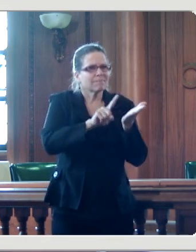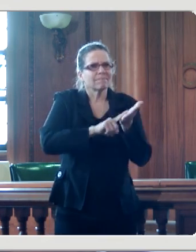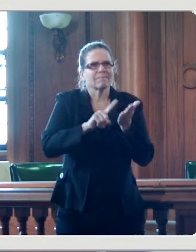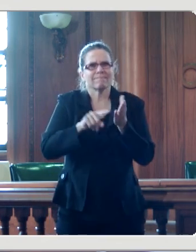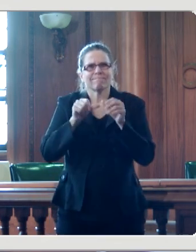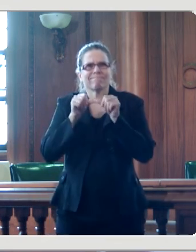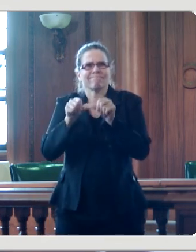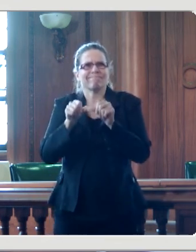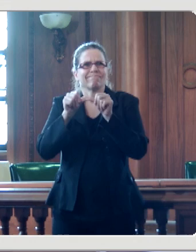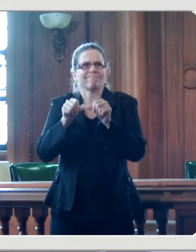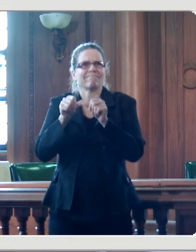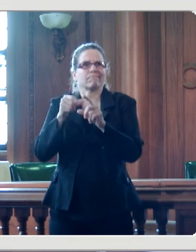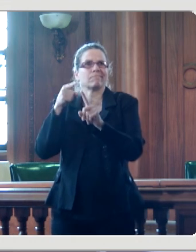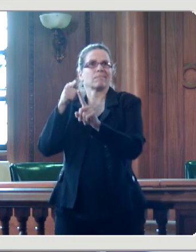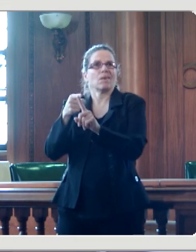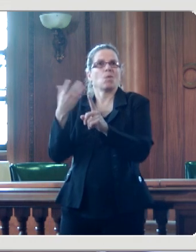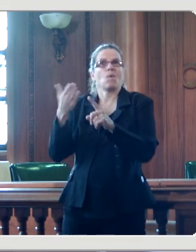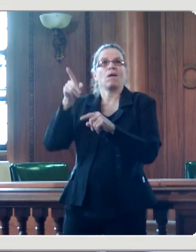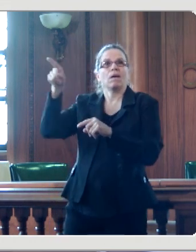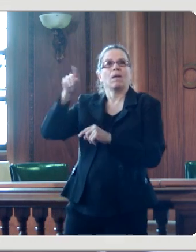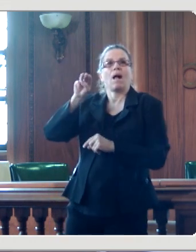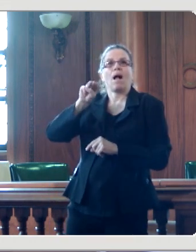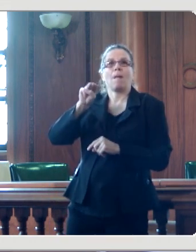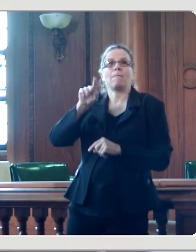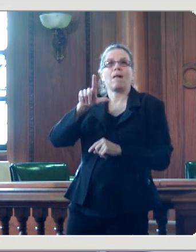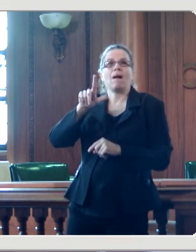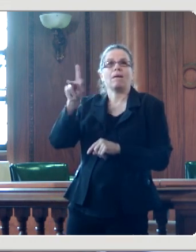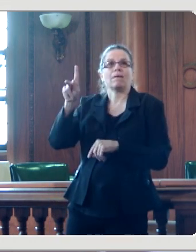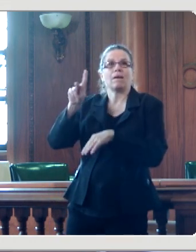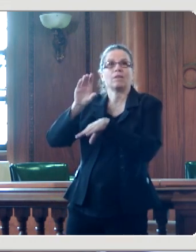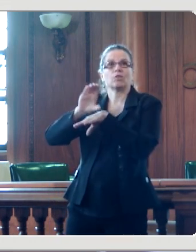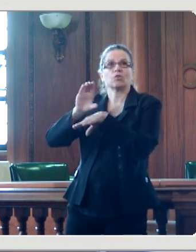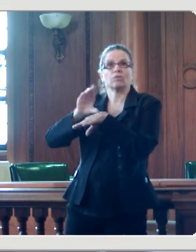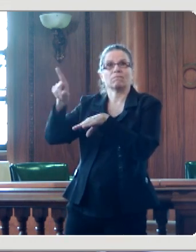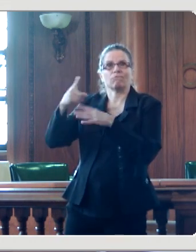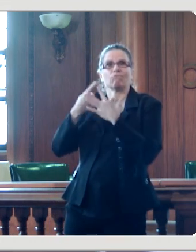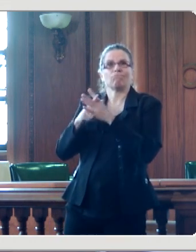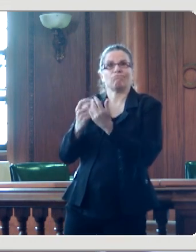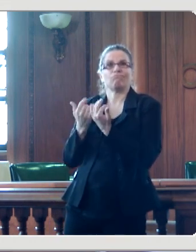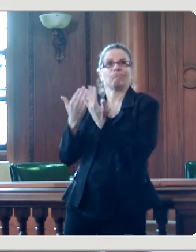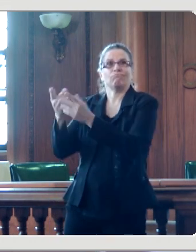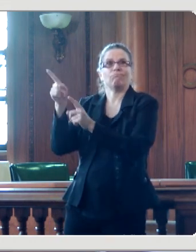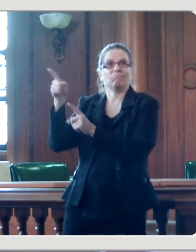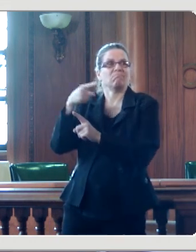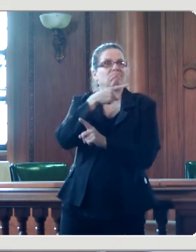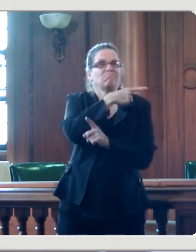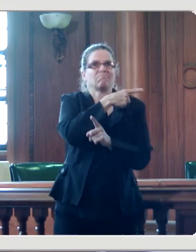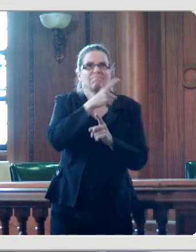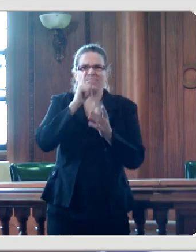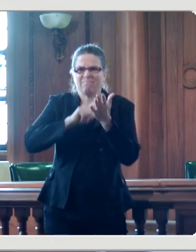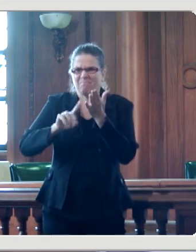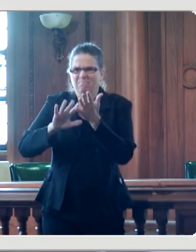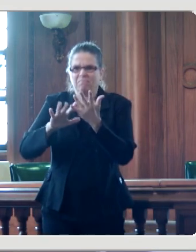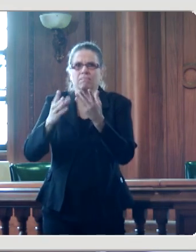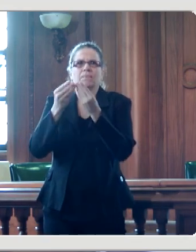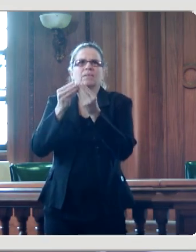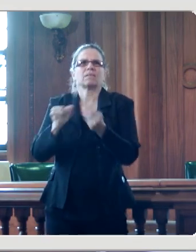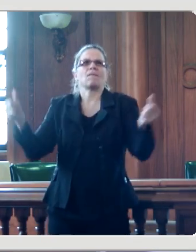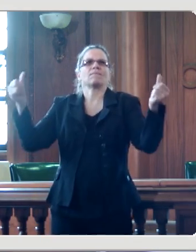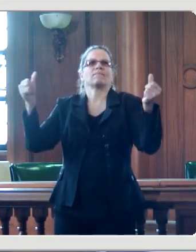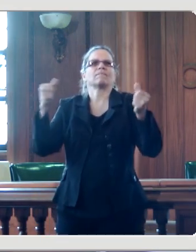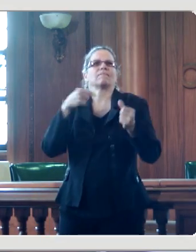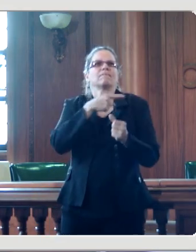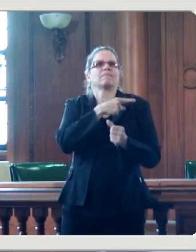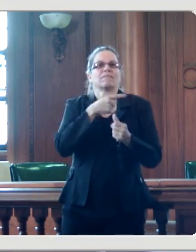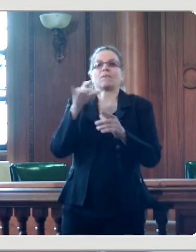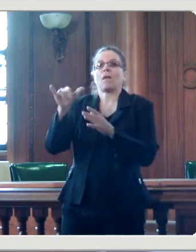able to solve that arson case pertaining to the Martin Luther King Jr. Presbyterian